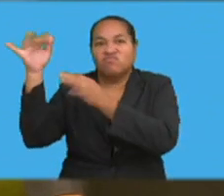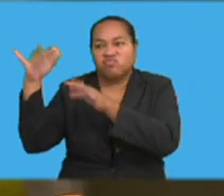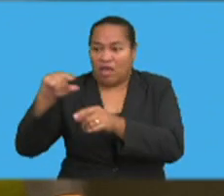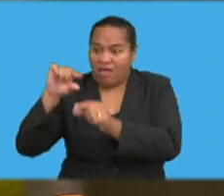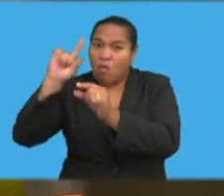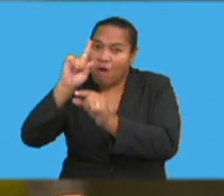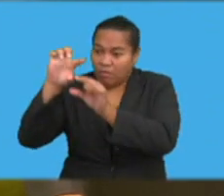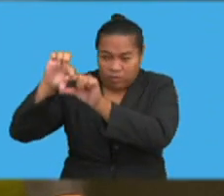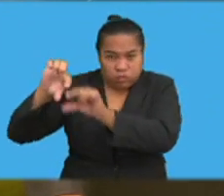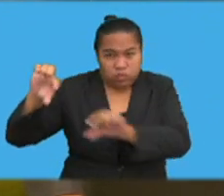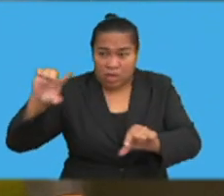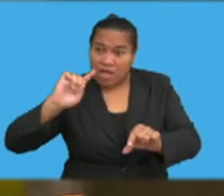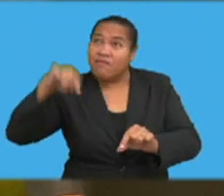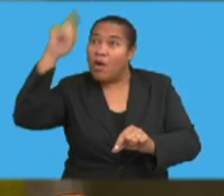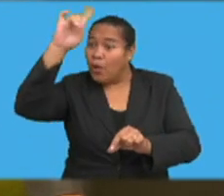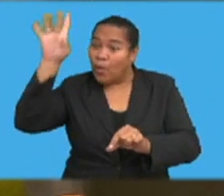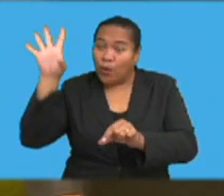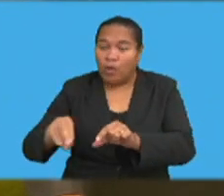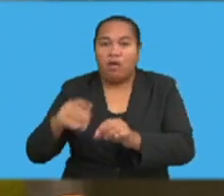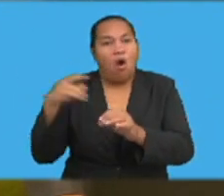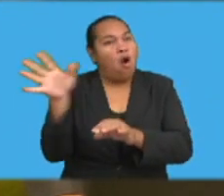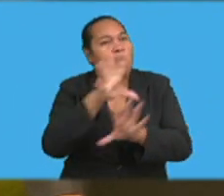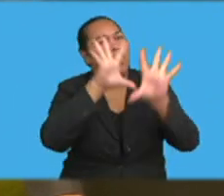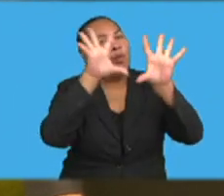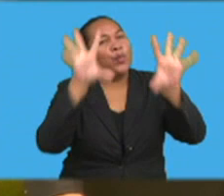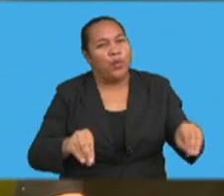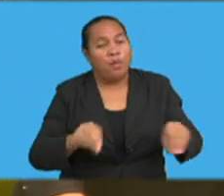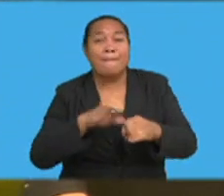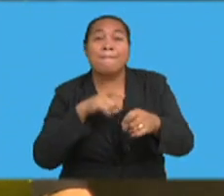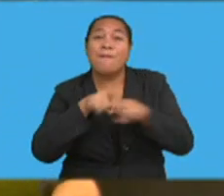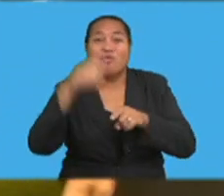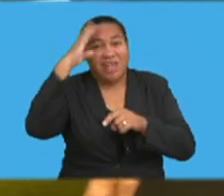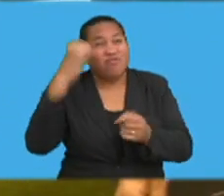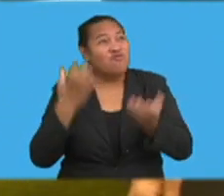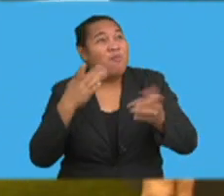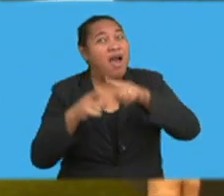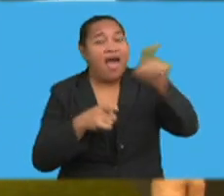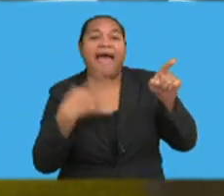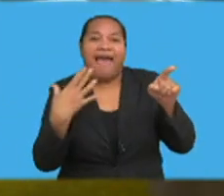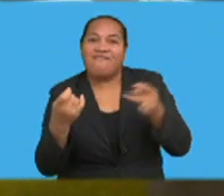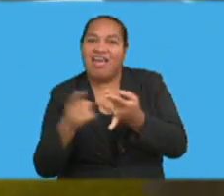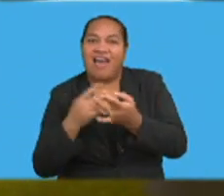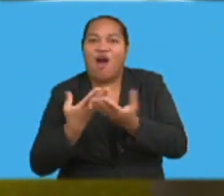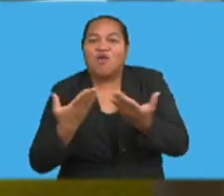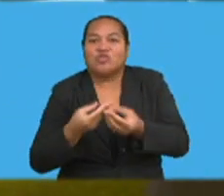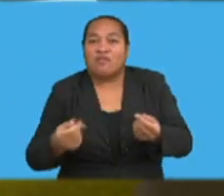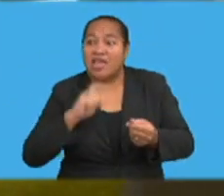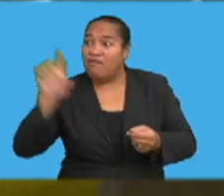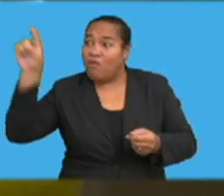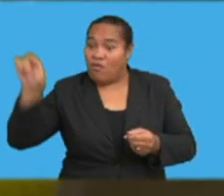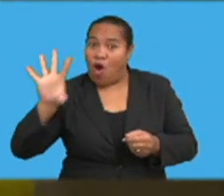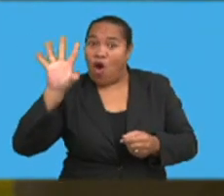by a lightning, electricity goes off. Most countries in the world, you have a redundancy. So one goes off, the other one picks